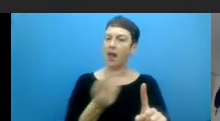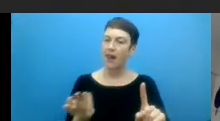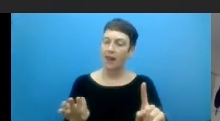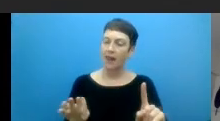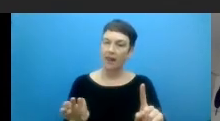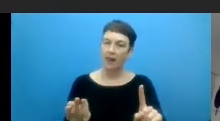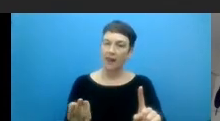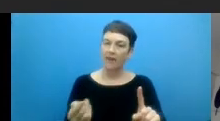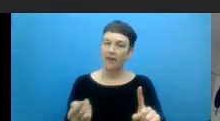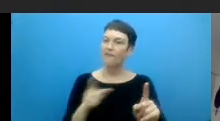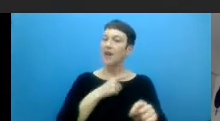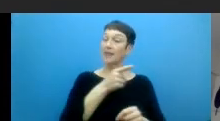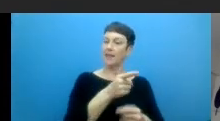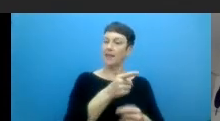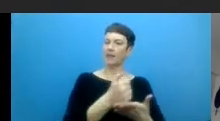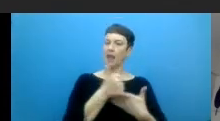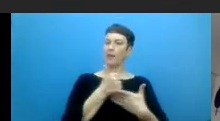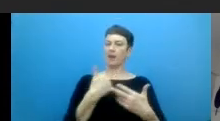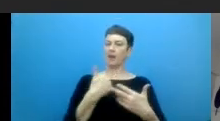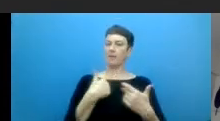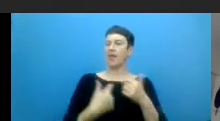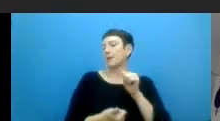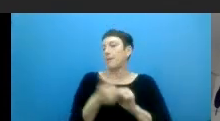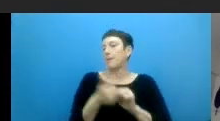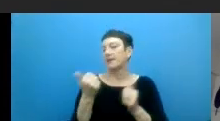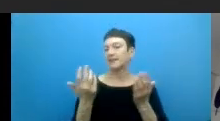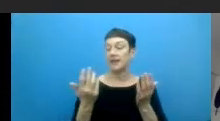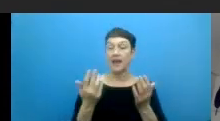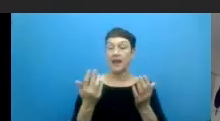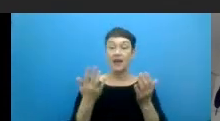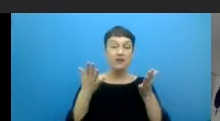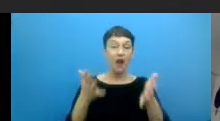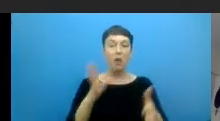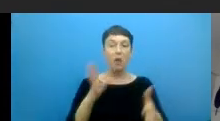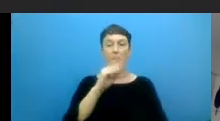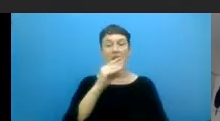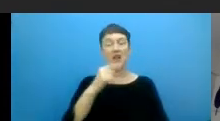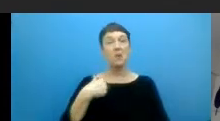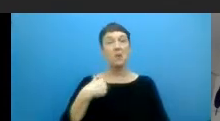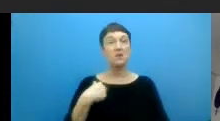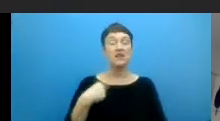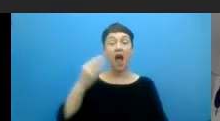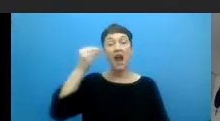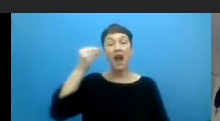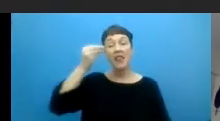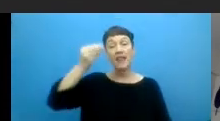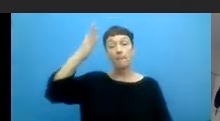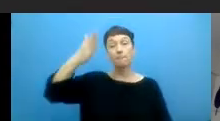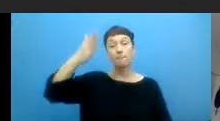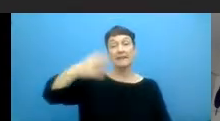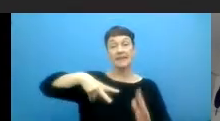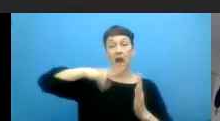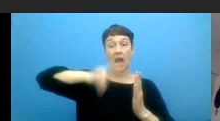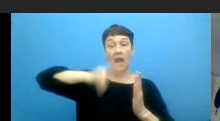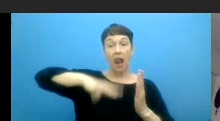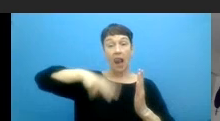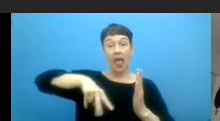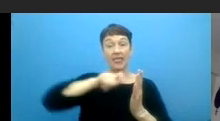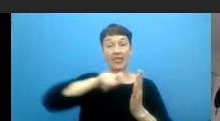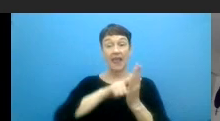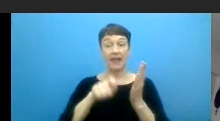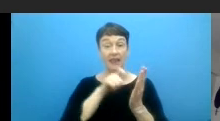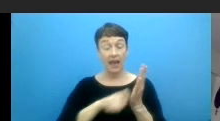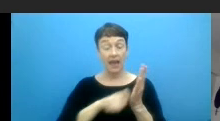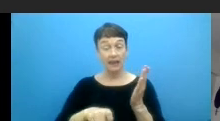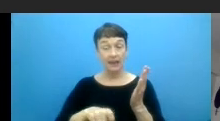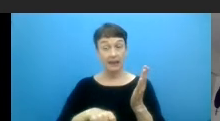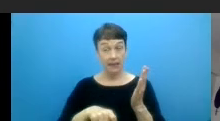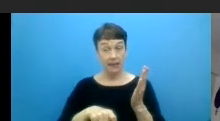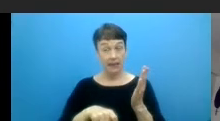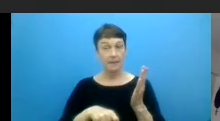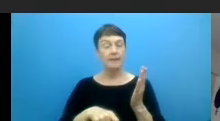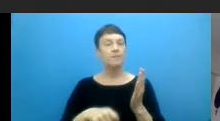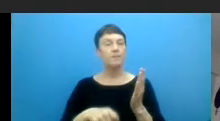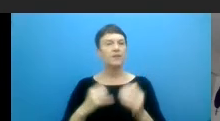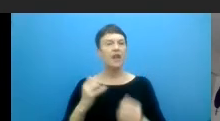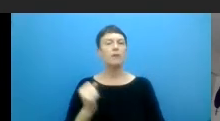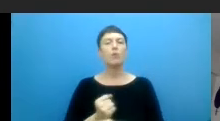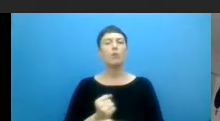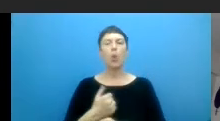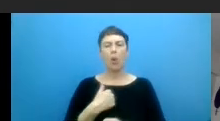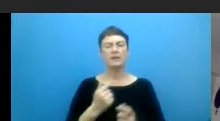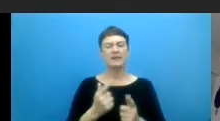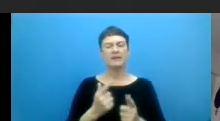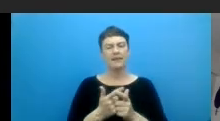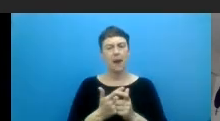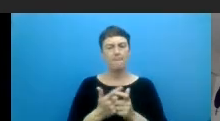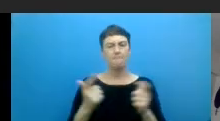So if we talk about academic literacy development, I think we need to be more humble in what